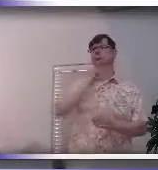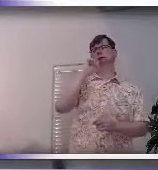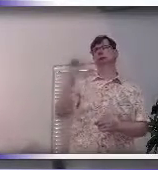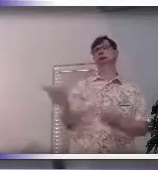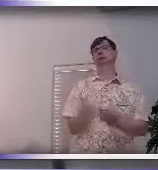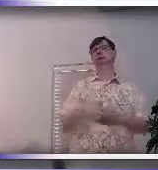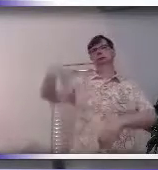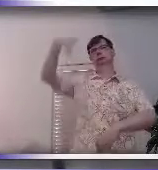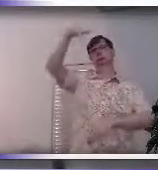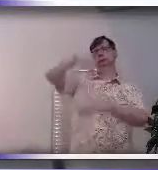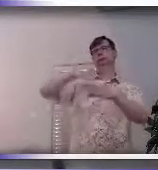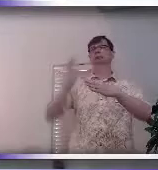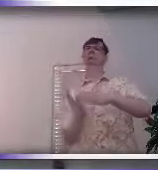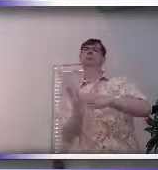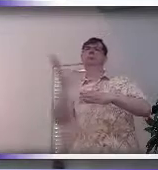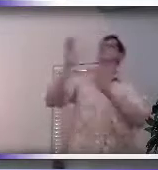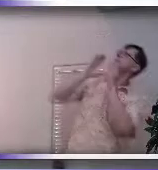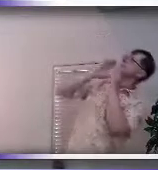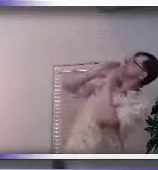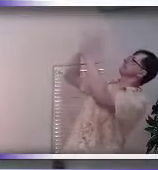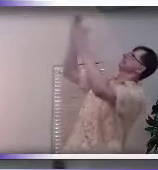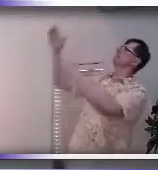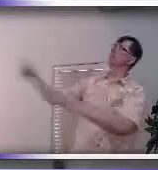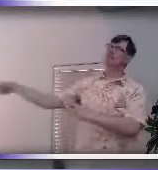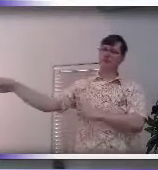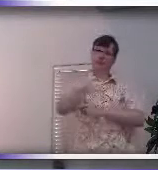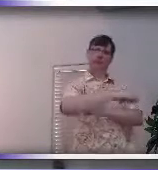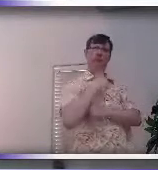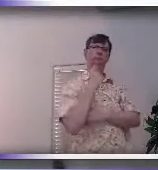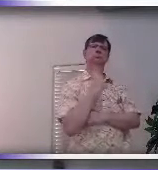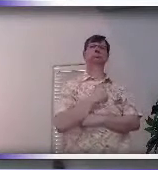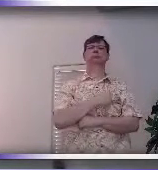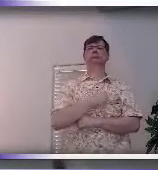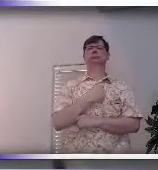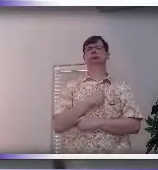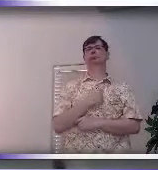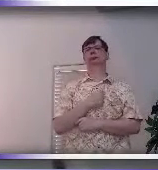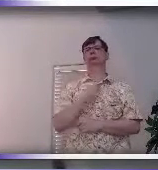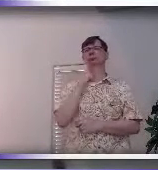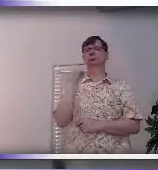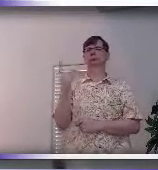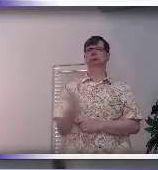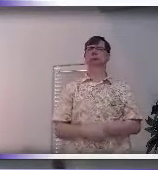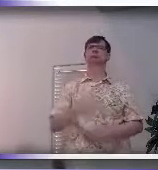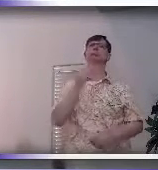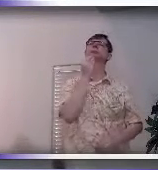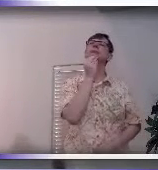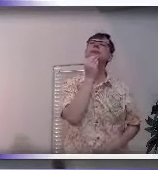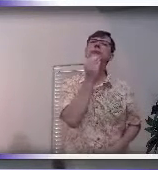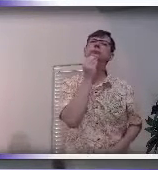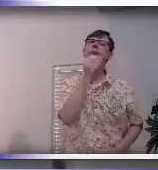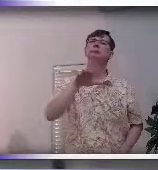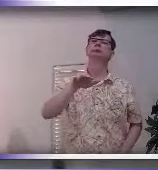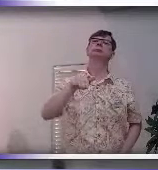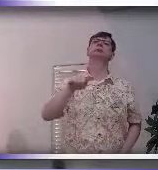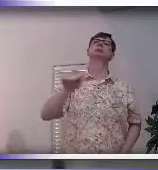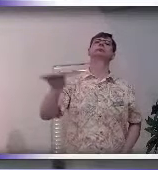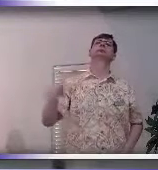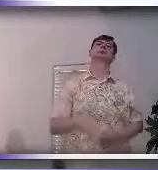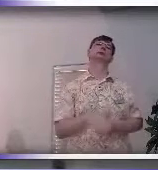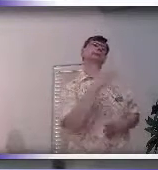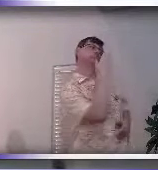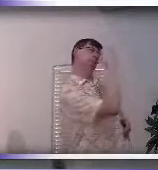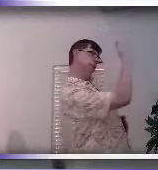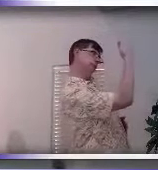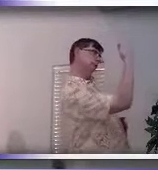our standing up and declaring ourselves as the adult children of God.